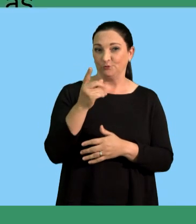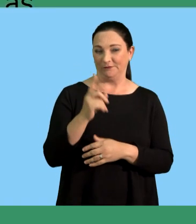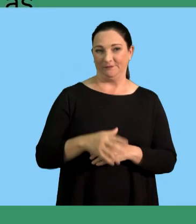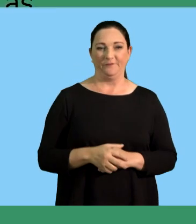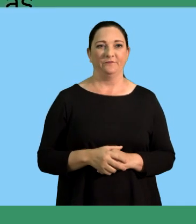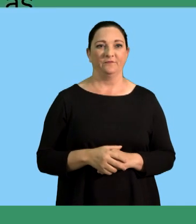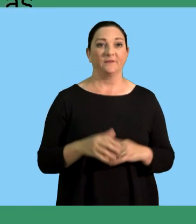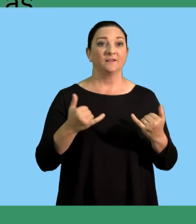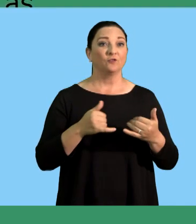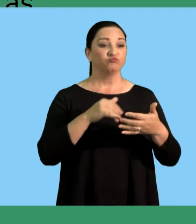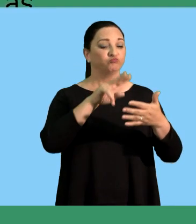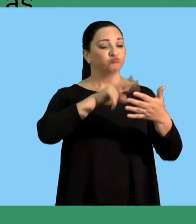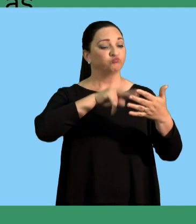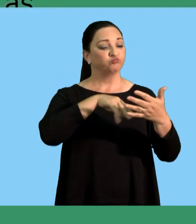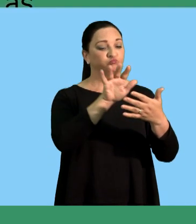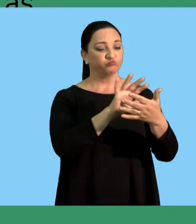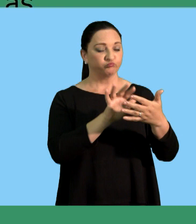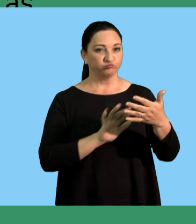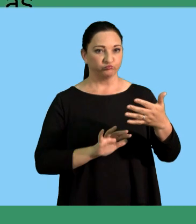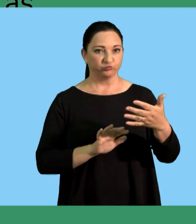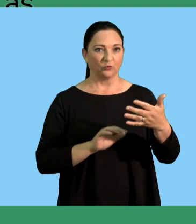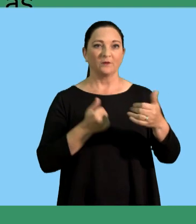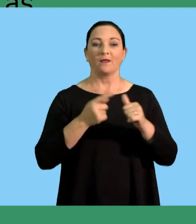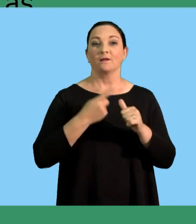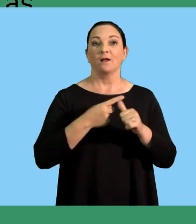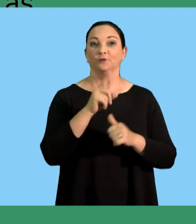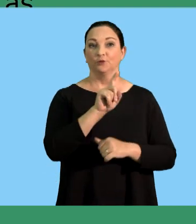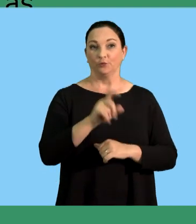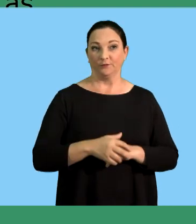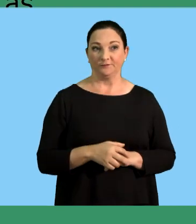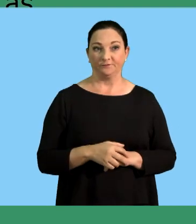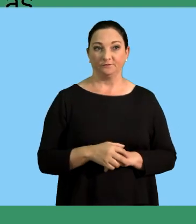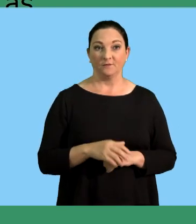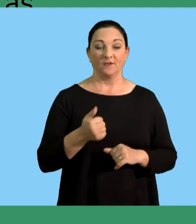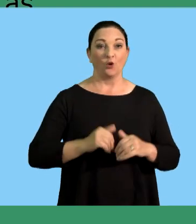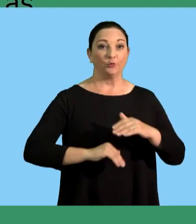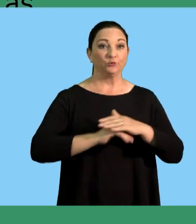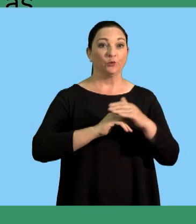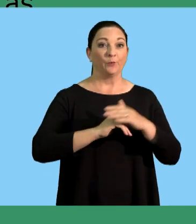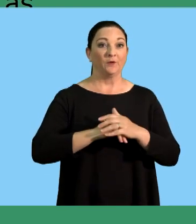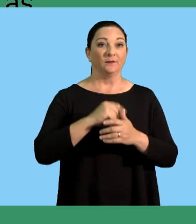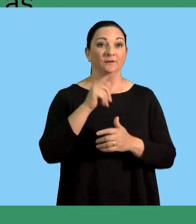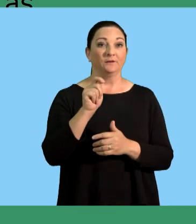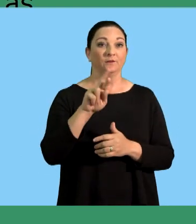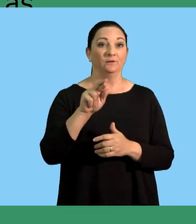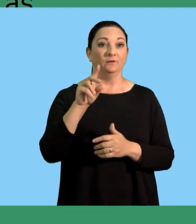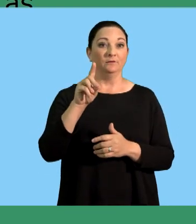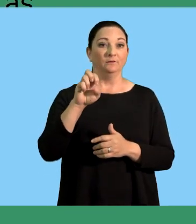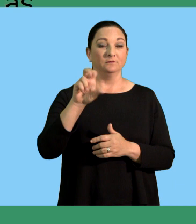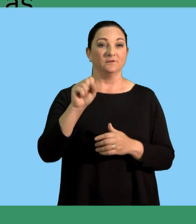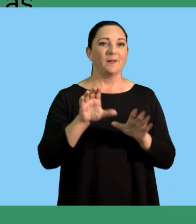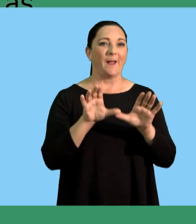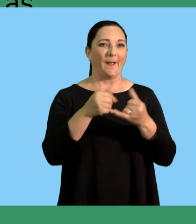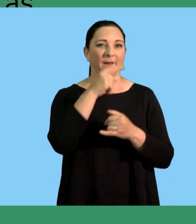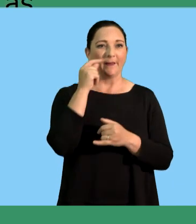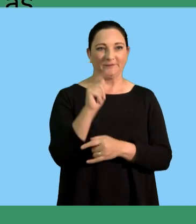exam. Now, read the scenario below and answer questions that follow. We have top traders, TT. Top